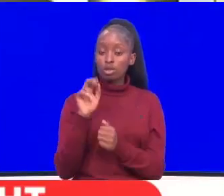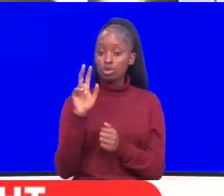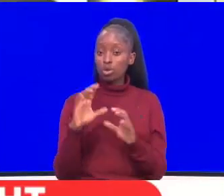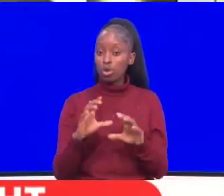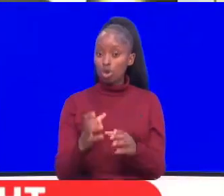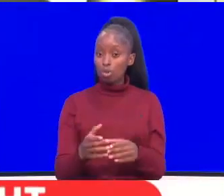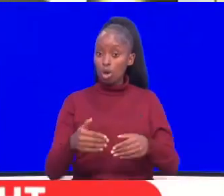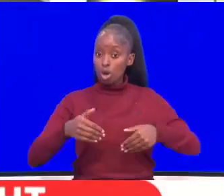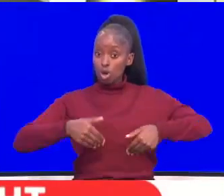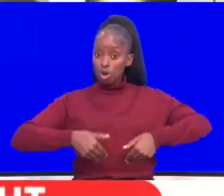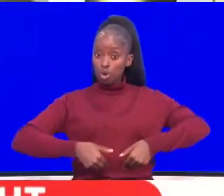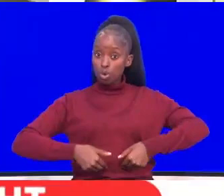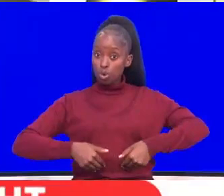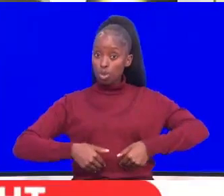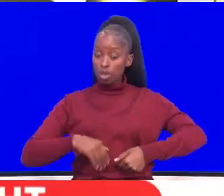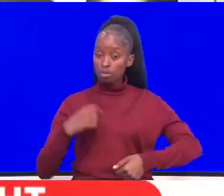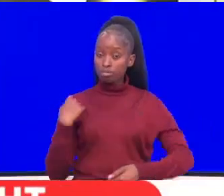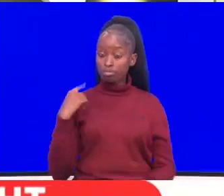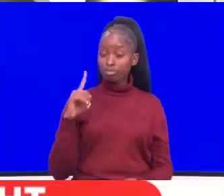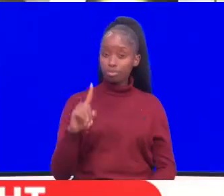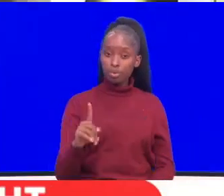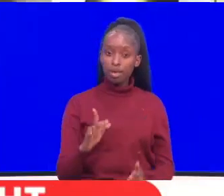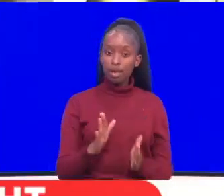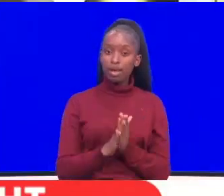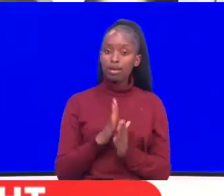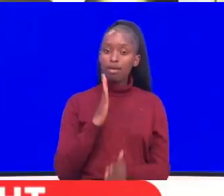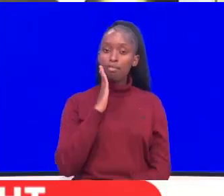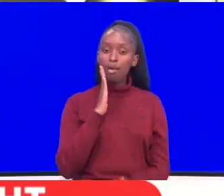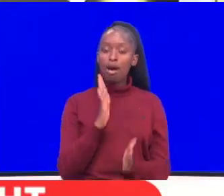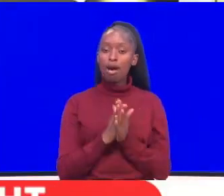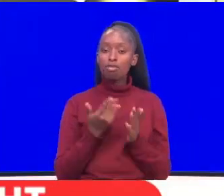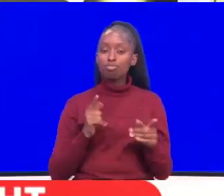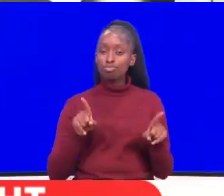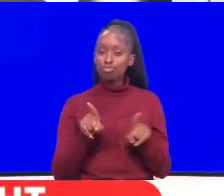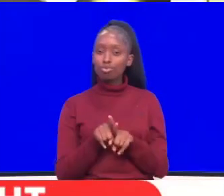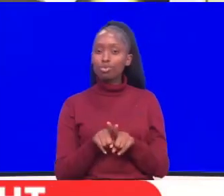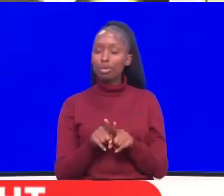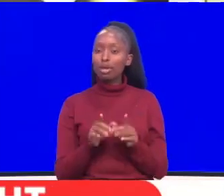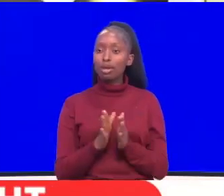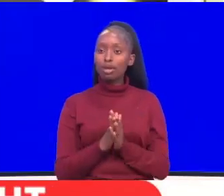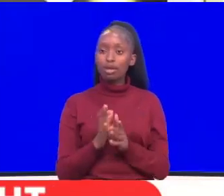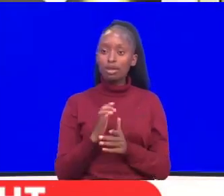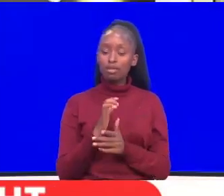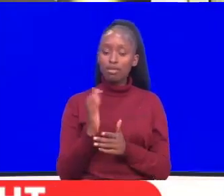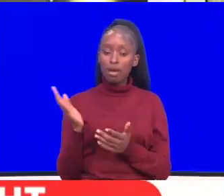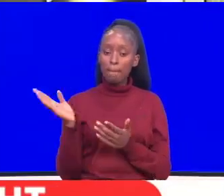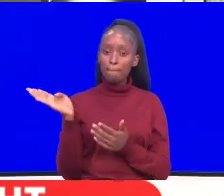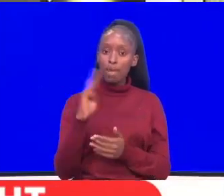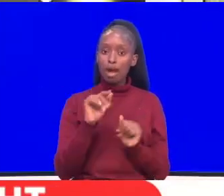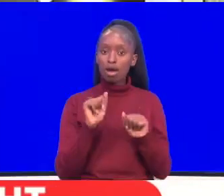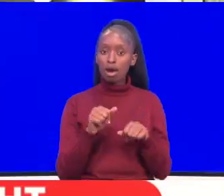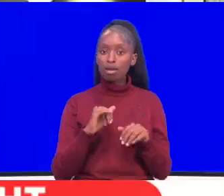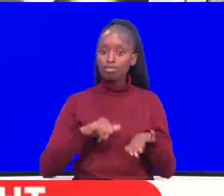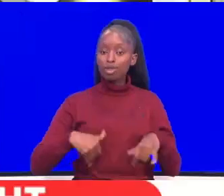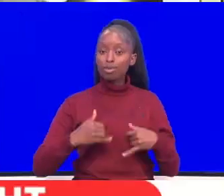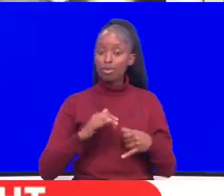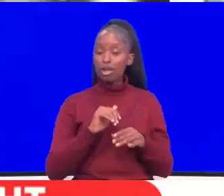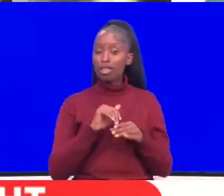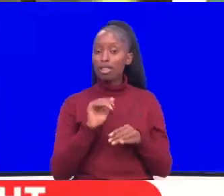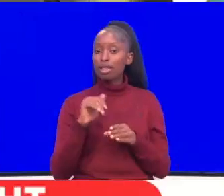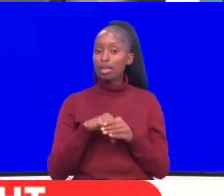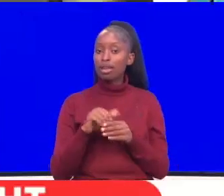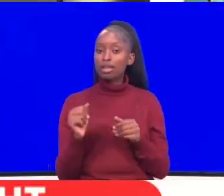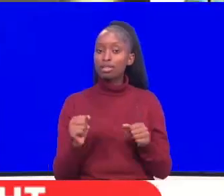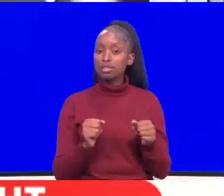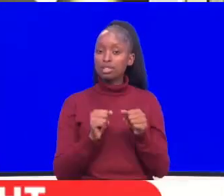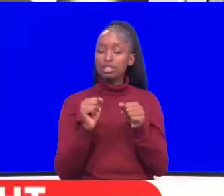youth, we want to integrate our mothers and sisters, we want to bring entertainment back to their doorsteps. Umoja being one of the best